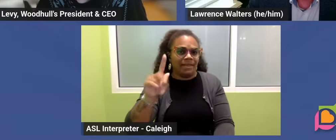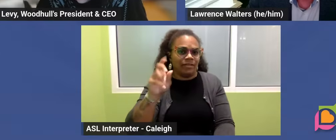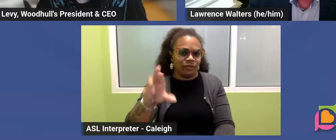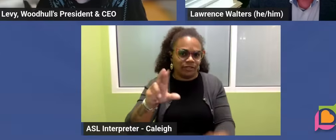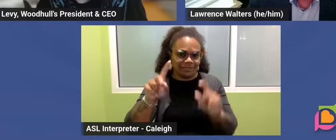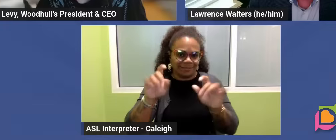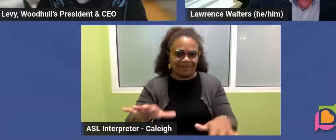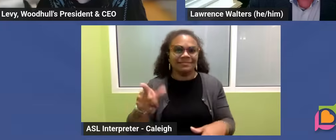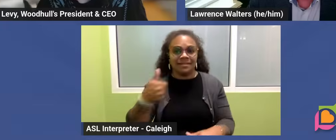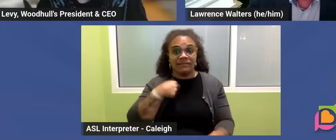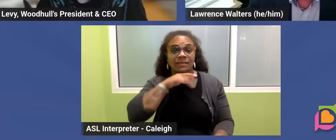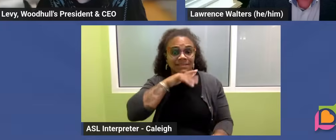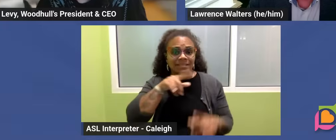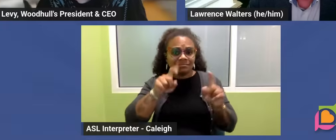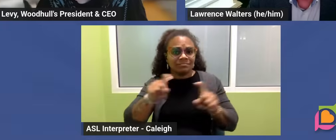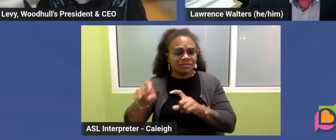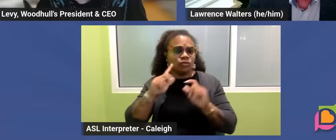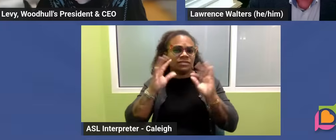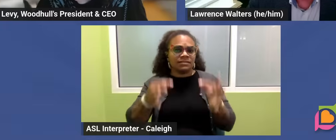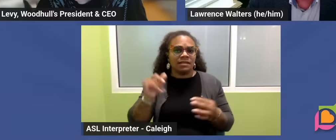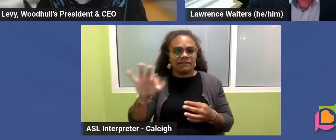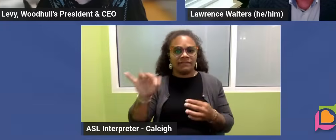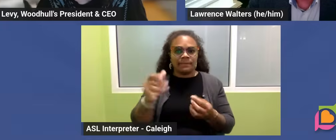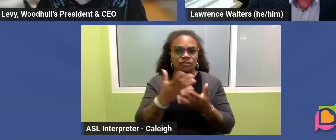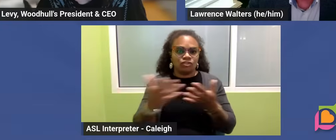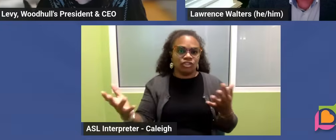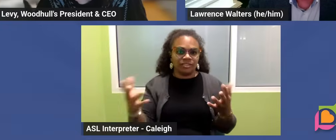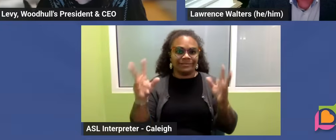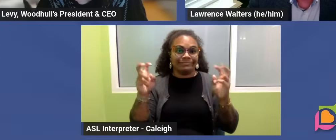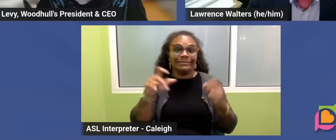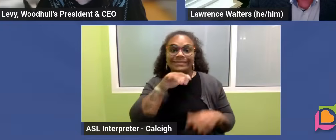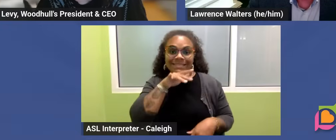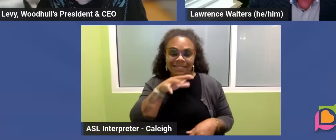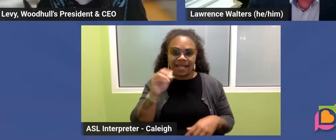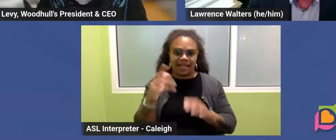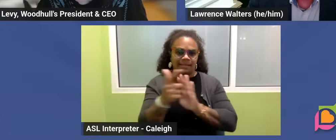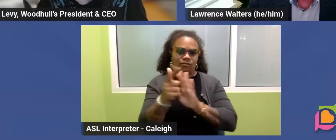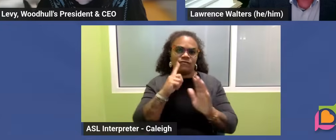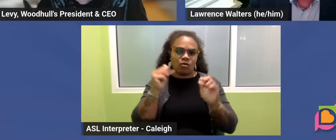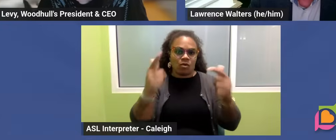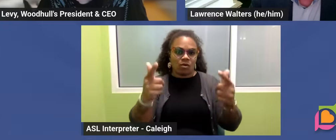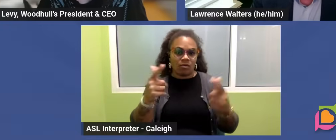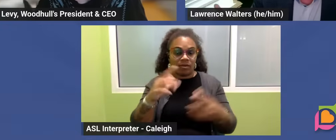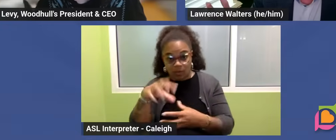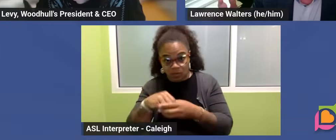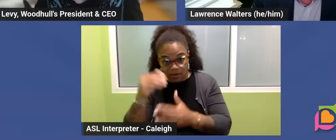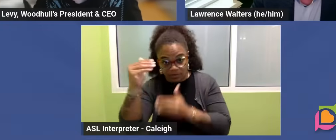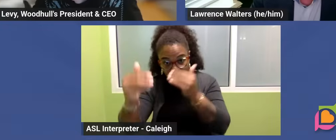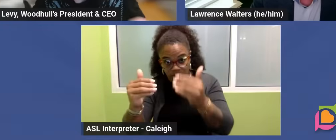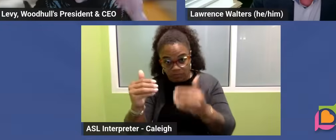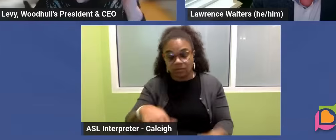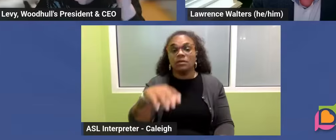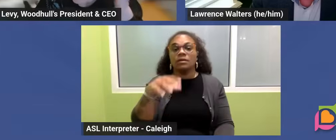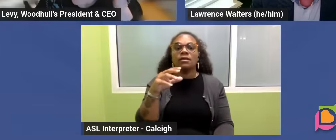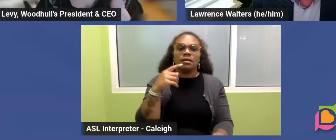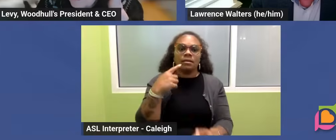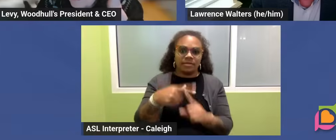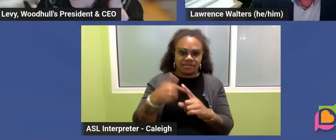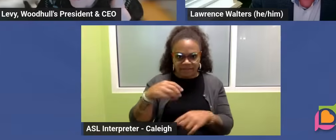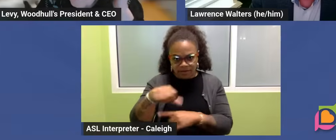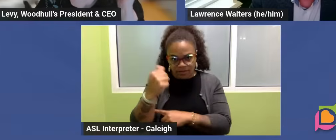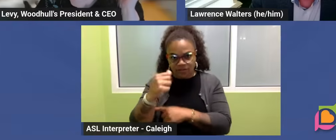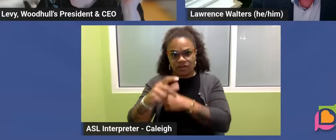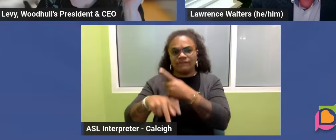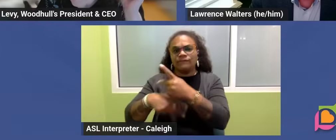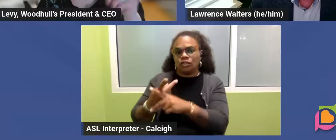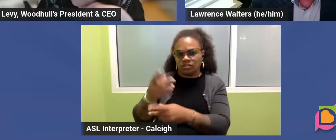to determine whether material is obscene and illegal for everybody, including adults. And then there's a version of that test that